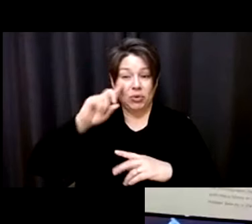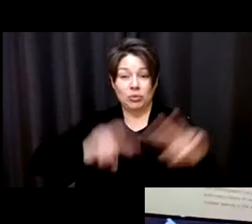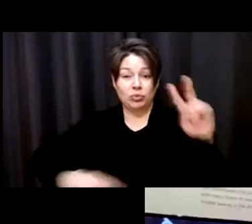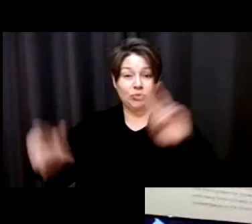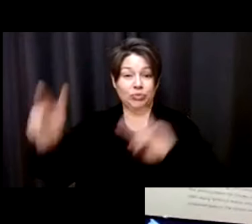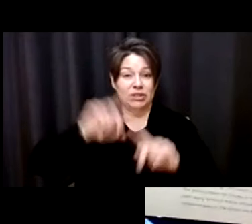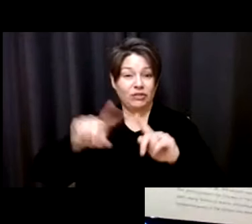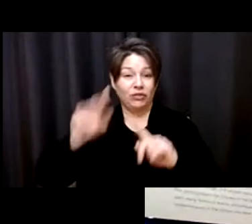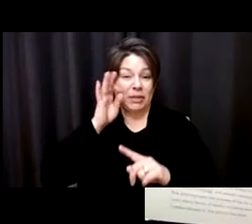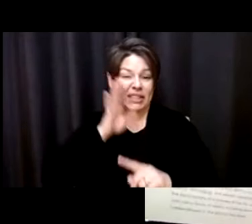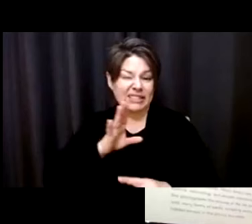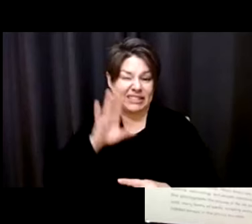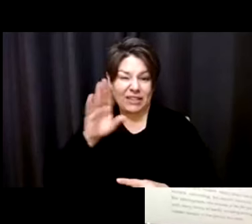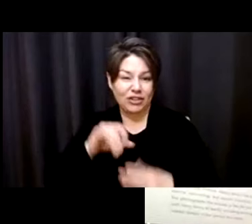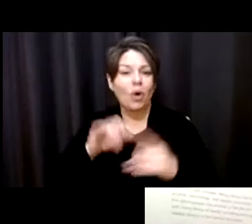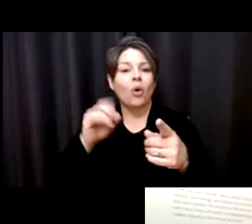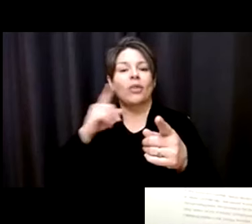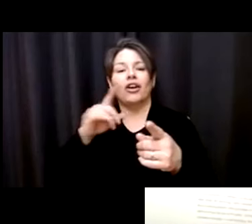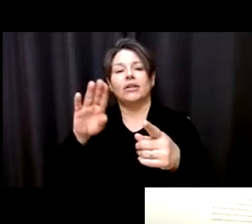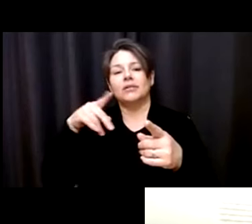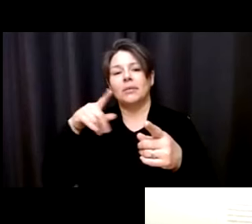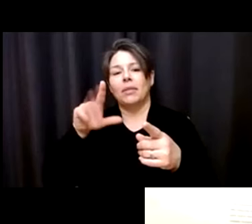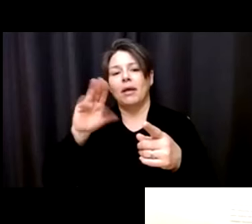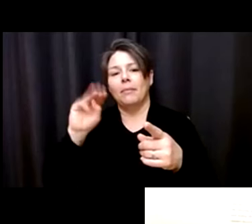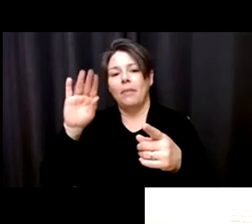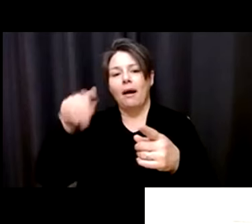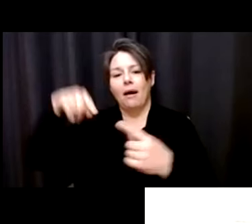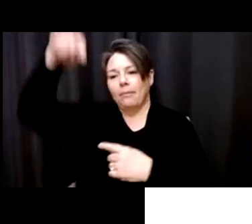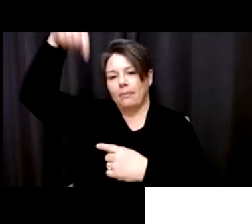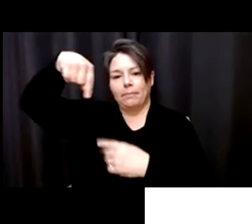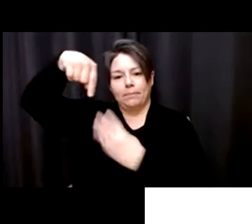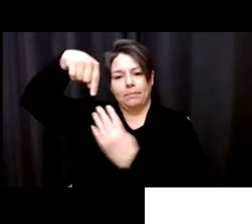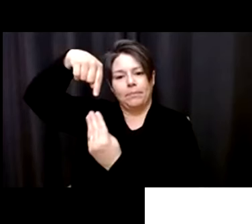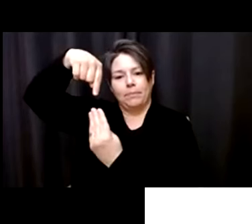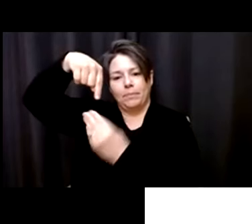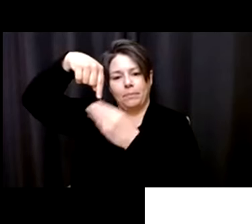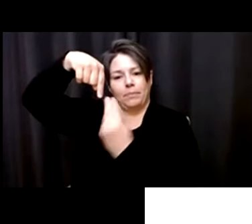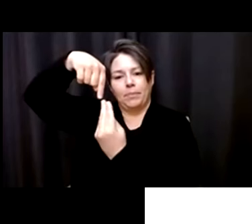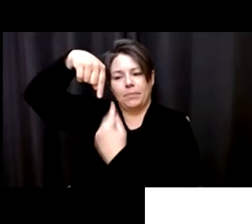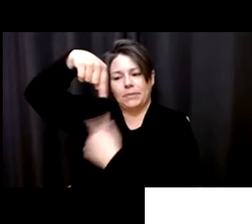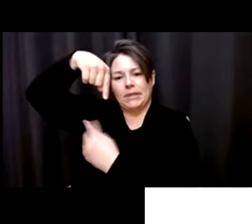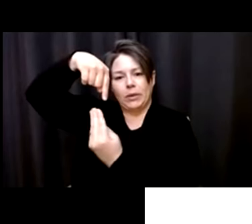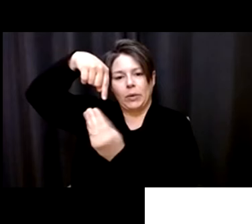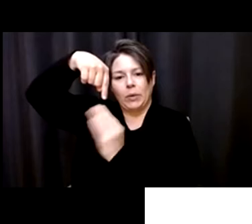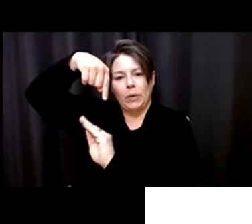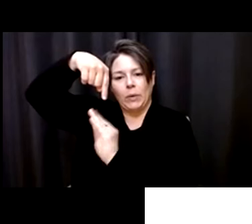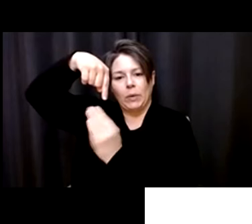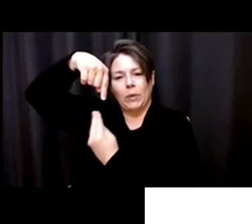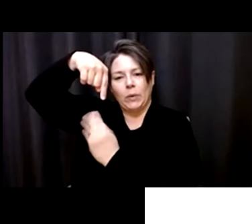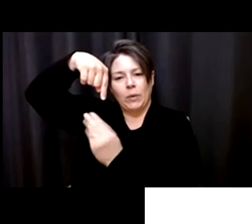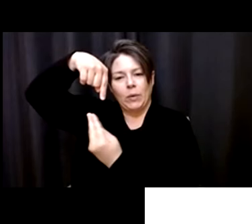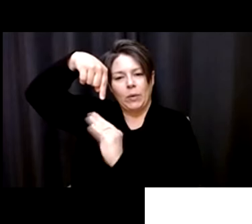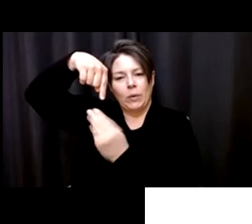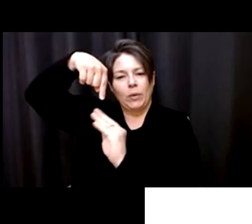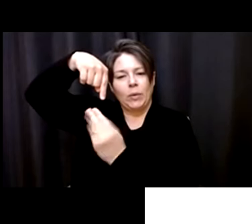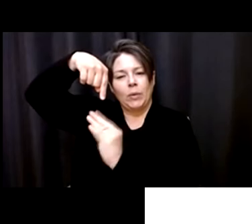which I would love to do. Oh, there's the plumb bob right behind Janie. That's it, spinning. Thank you, Janie, perfect